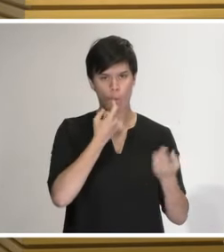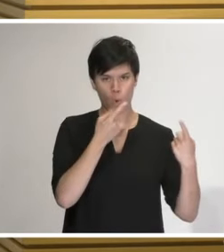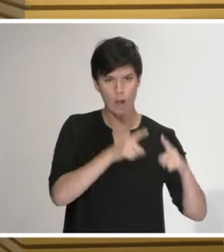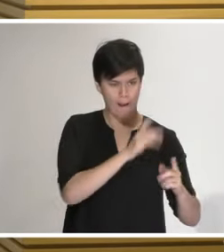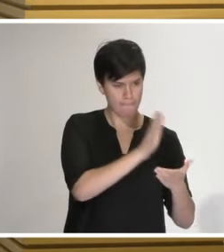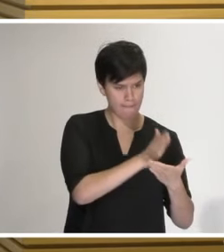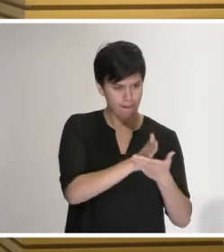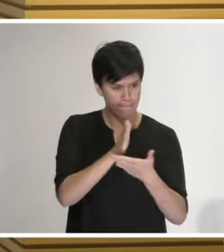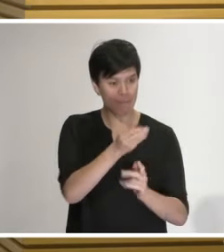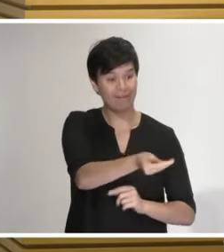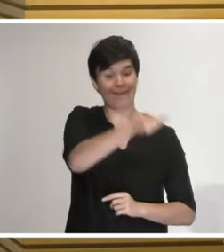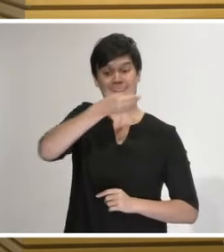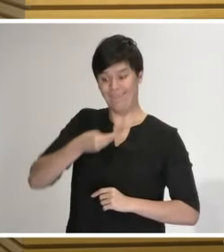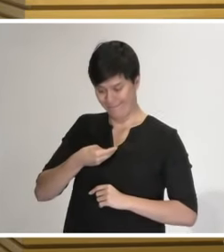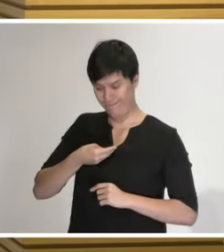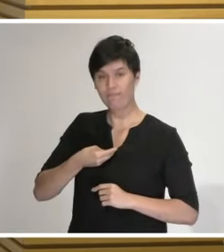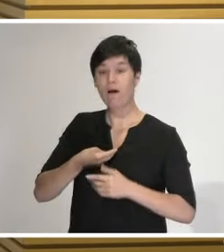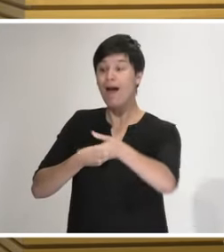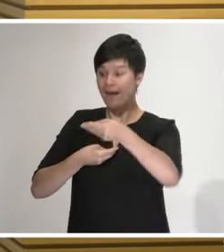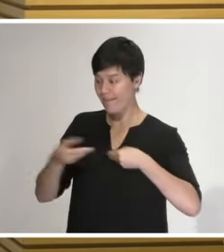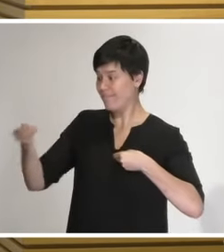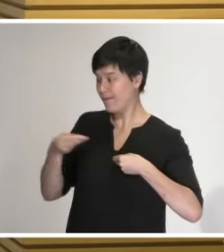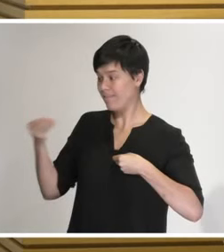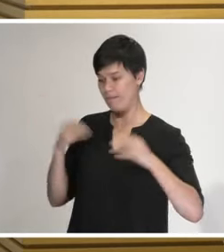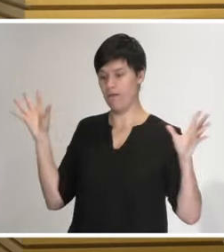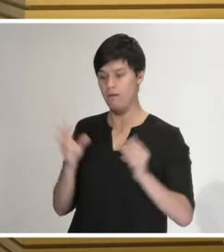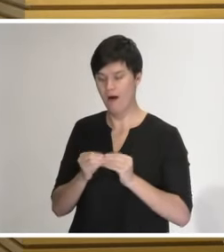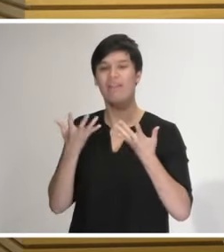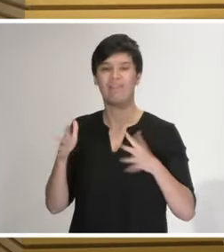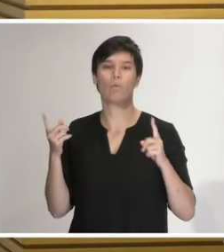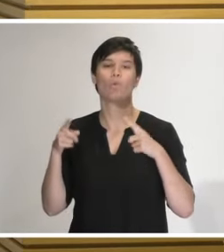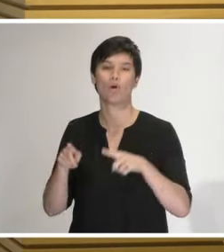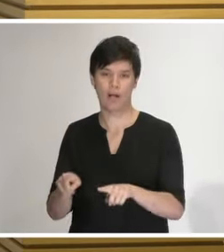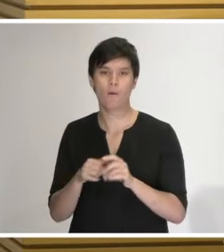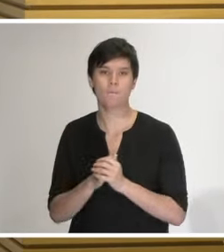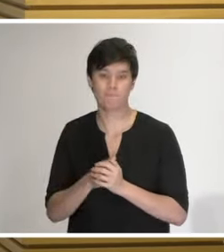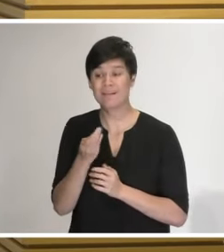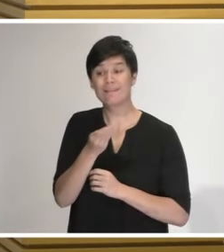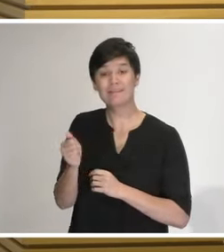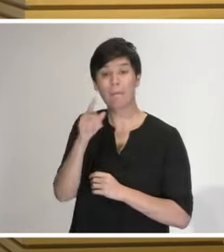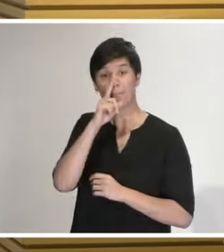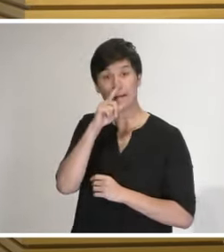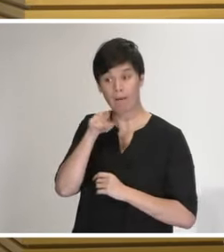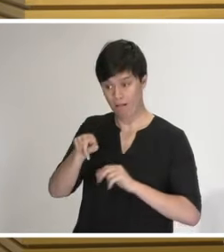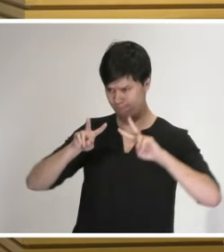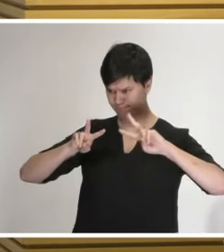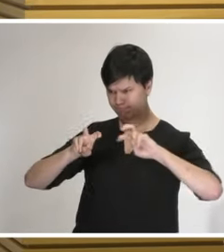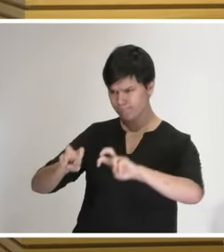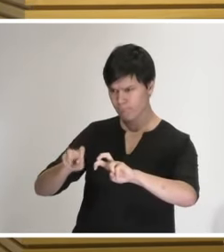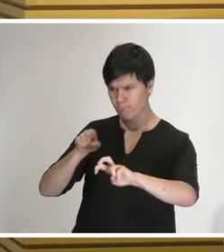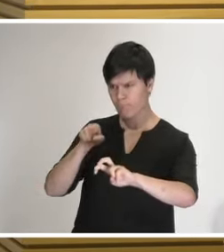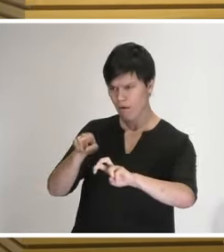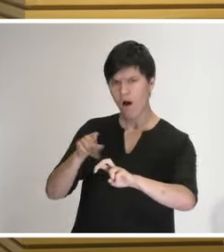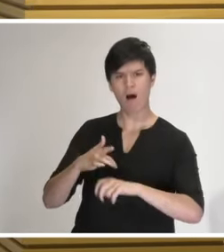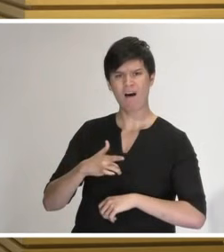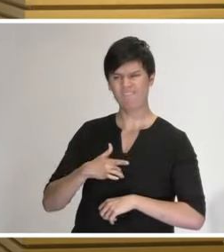exclusion definition, so it's only after other sources can't be determined. And what we're seeing with some cases is that initially there doesn't seem to